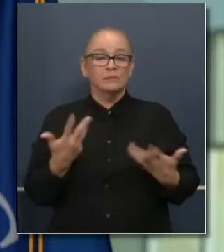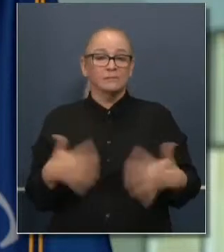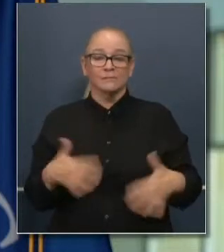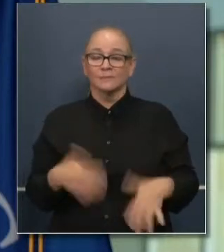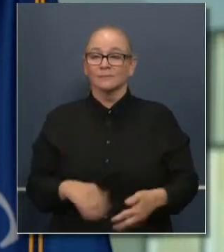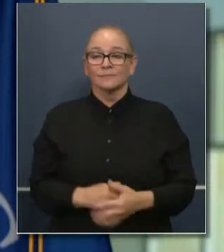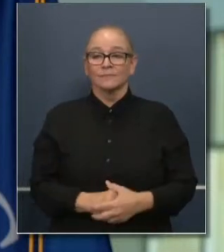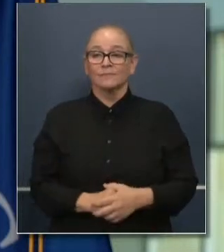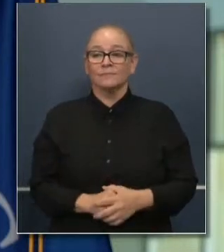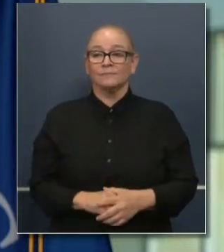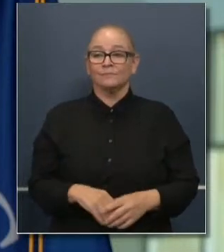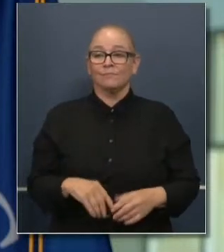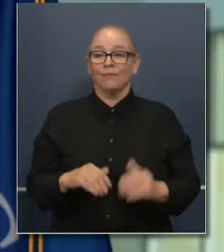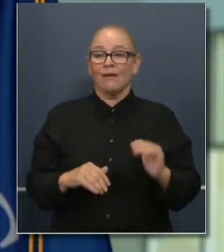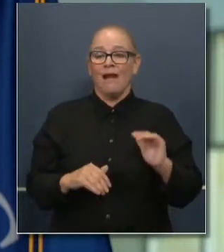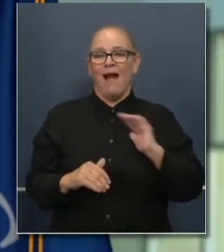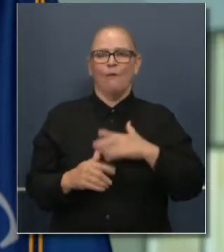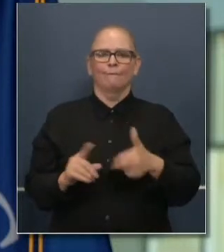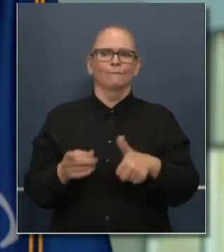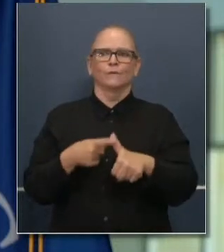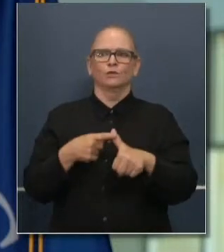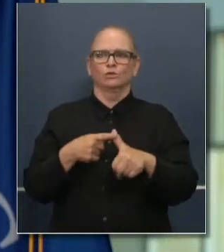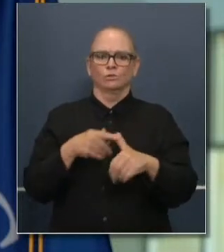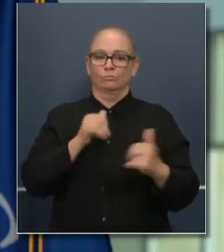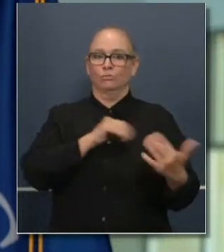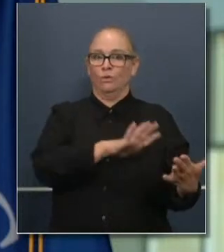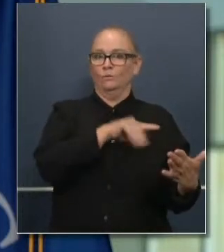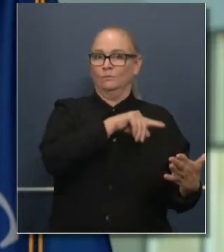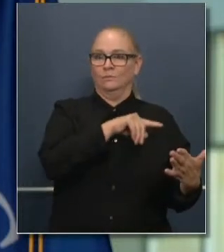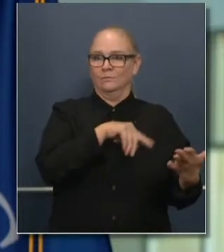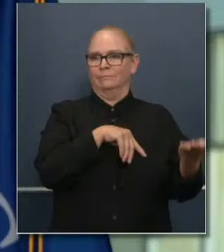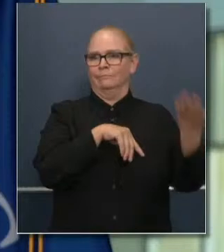first effort, we made tremendous progress because